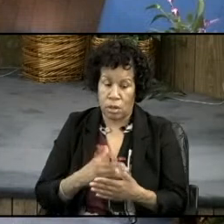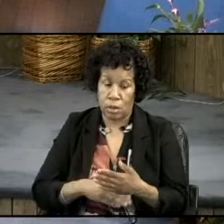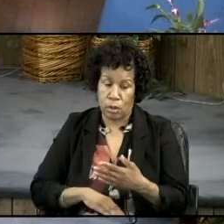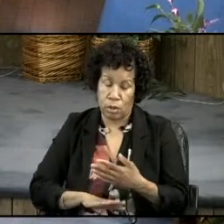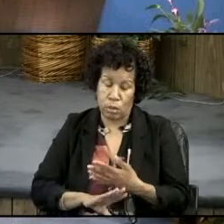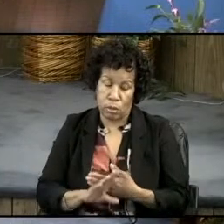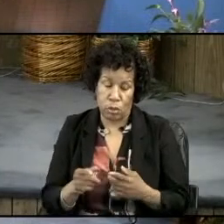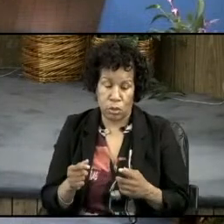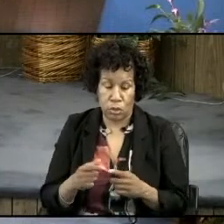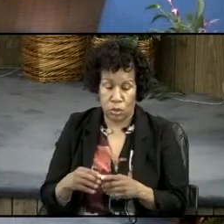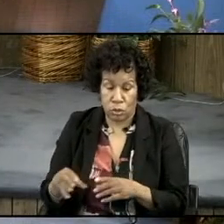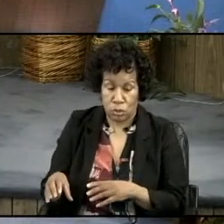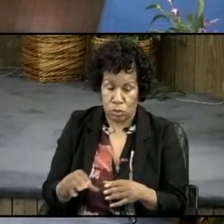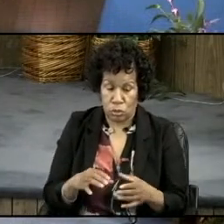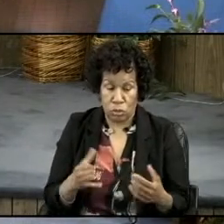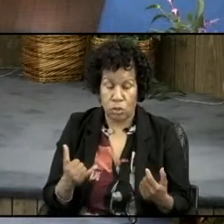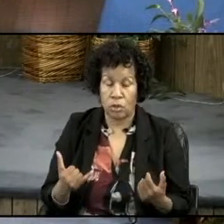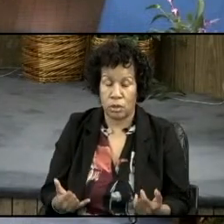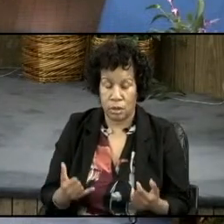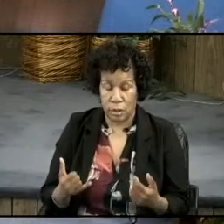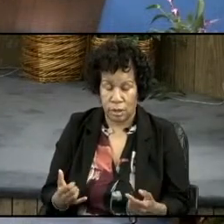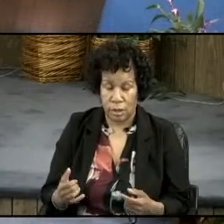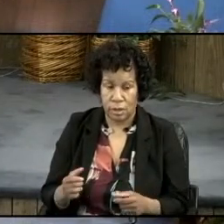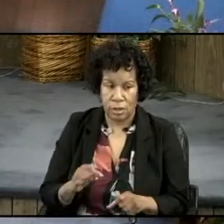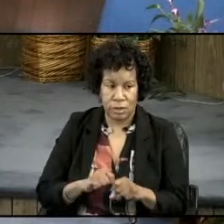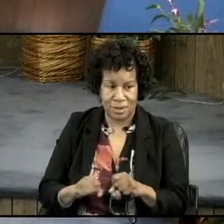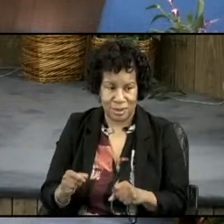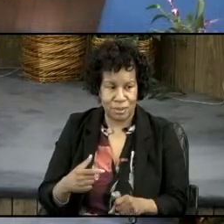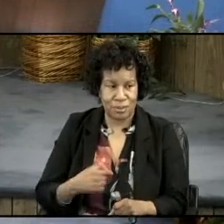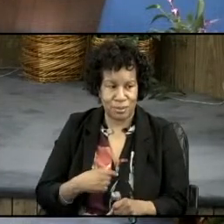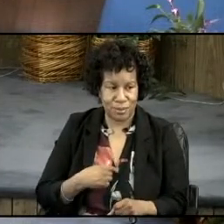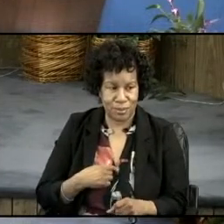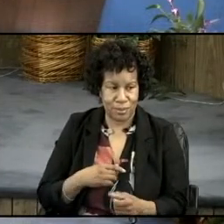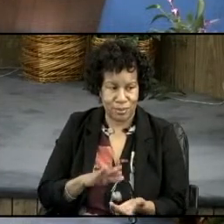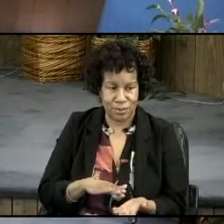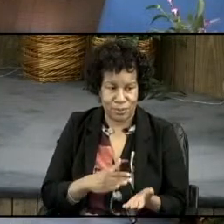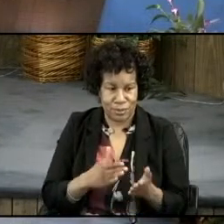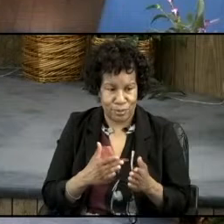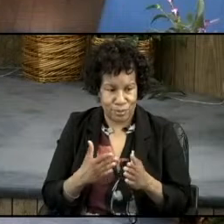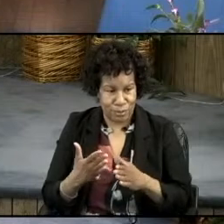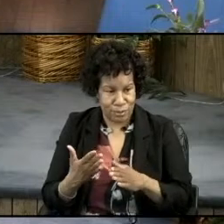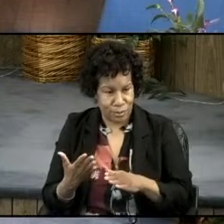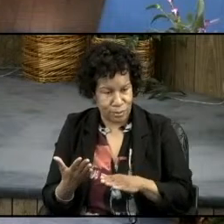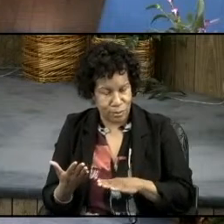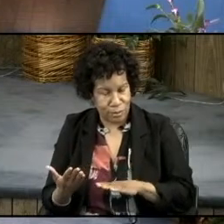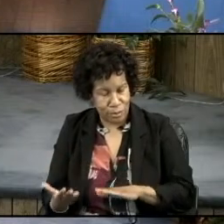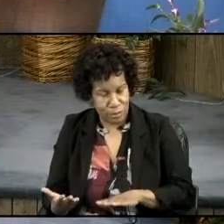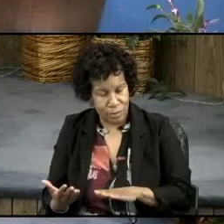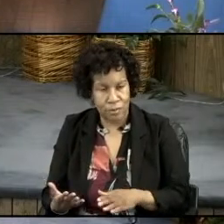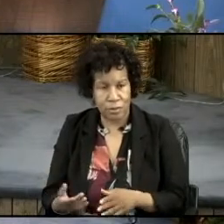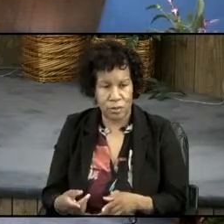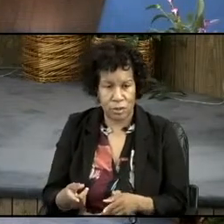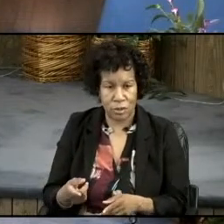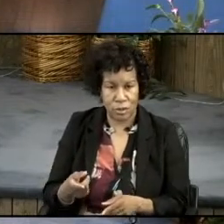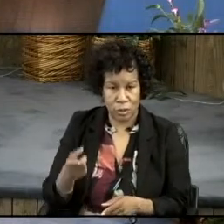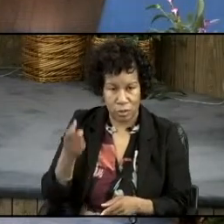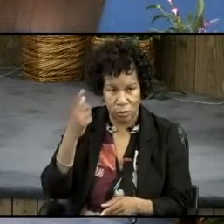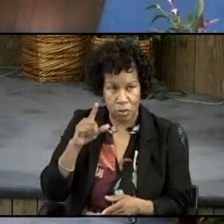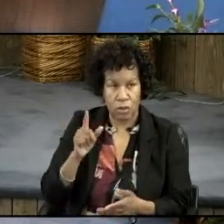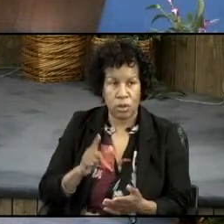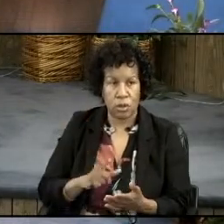this. So I don't mind dying doing it because I was born. Y'all don't hear me preaching up in here.